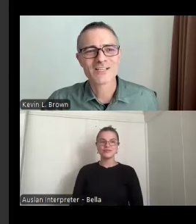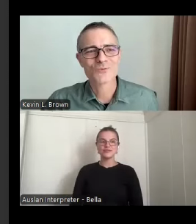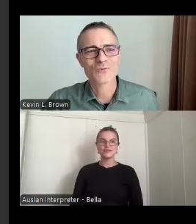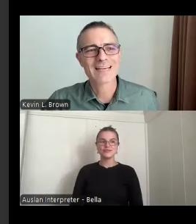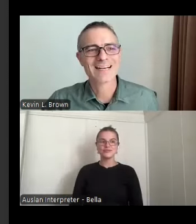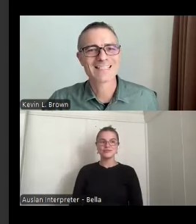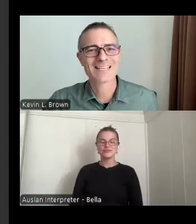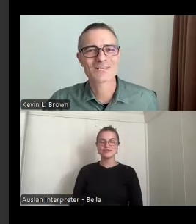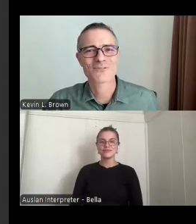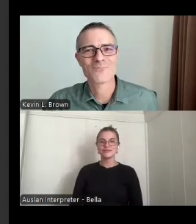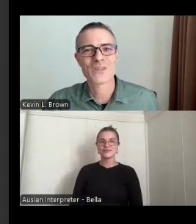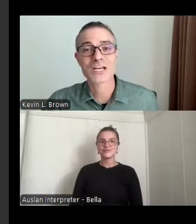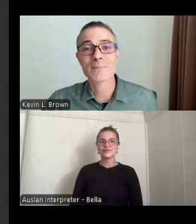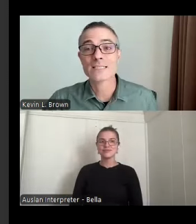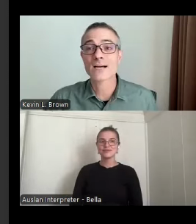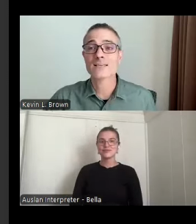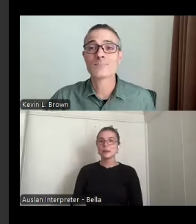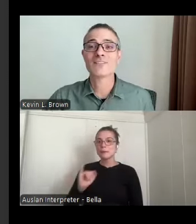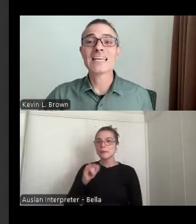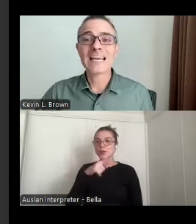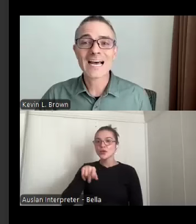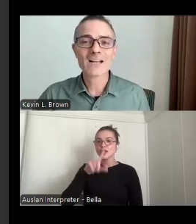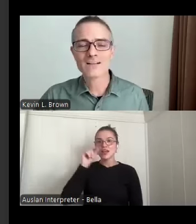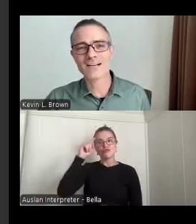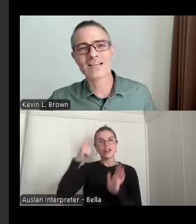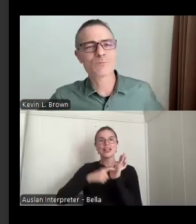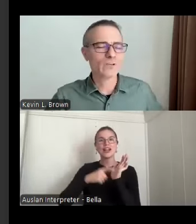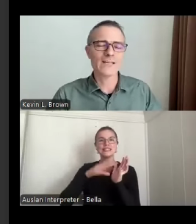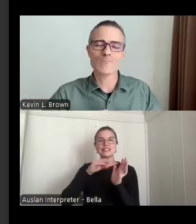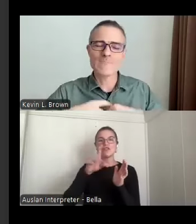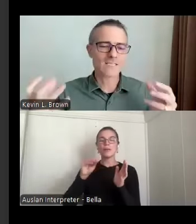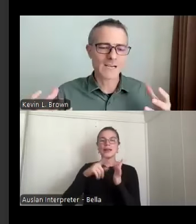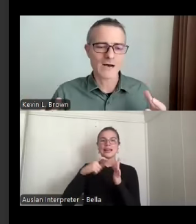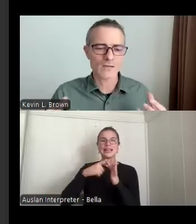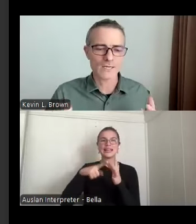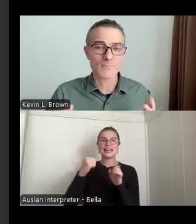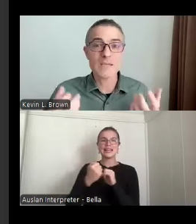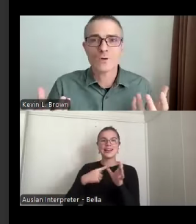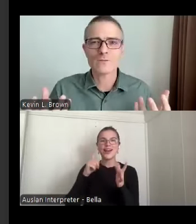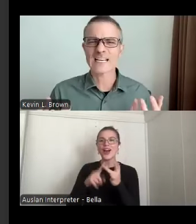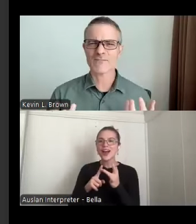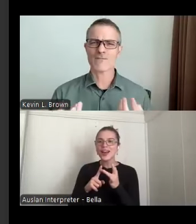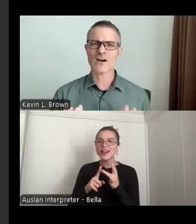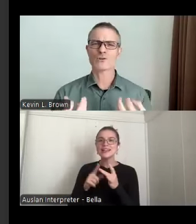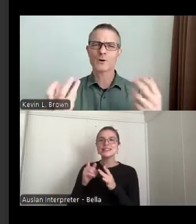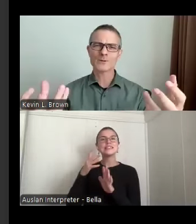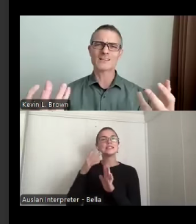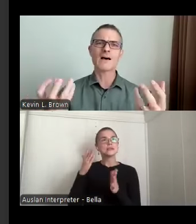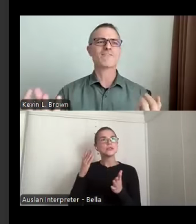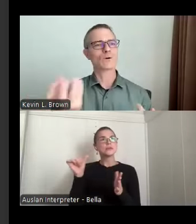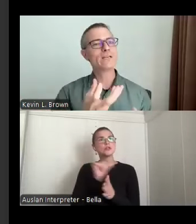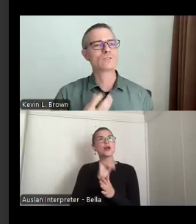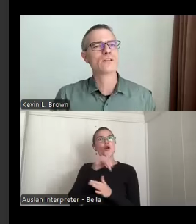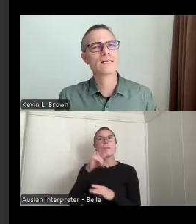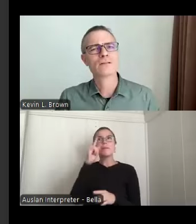knowledge series would recognize this from the Japanese concept of ikigai, it's really meant to be about people and kind of how to find your purpose in